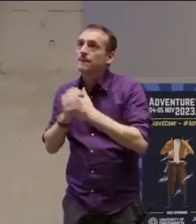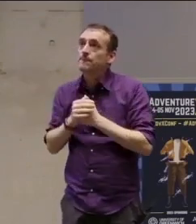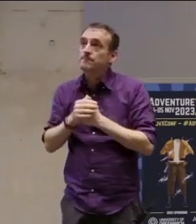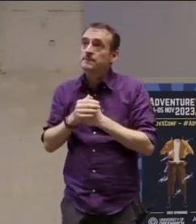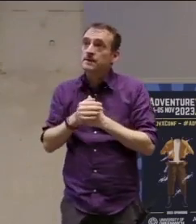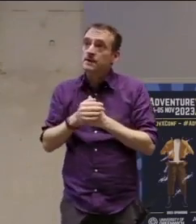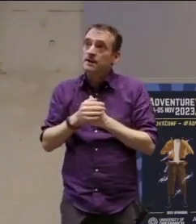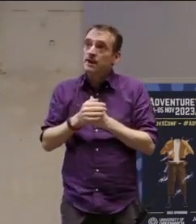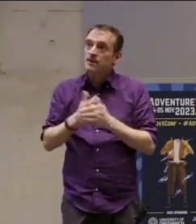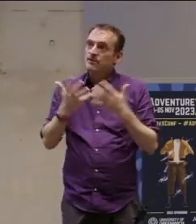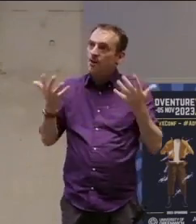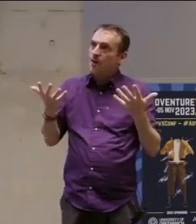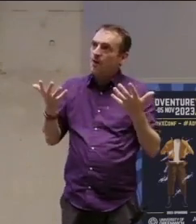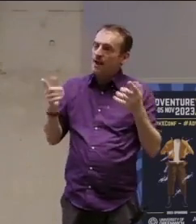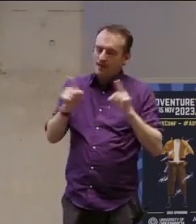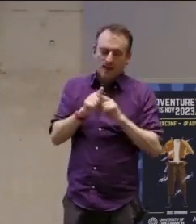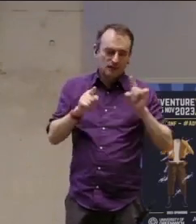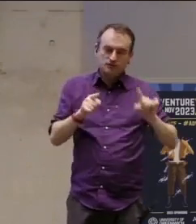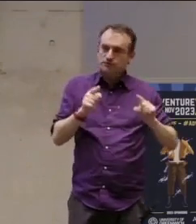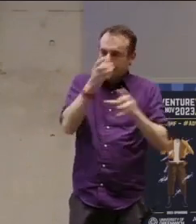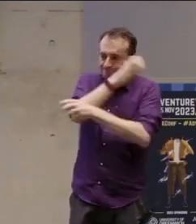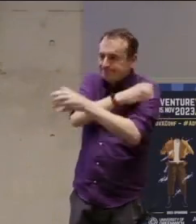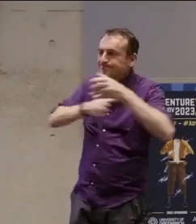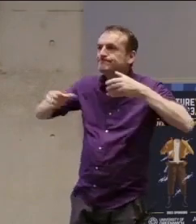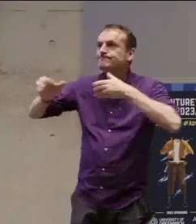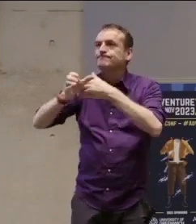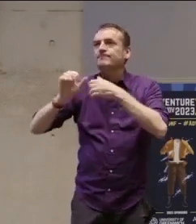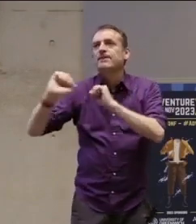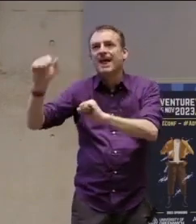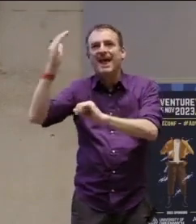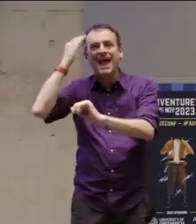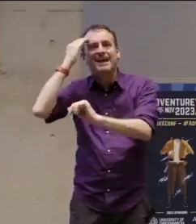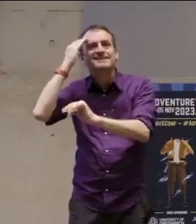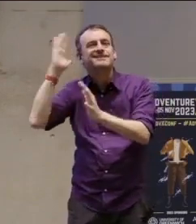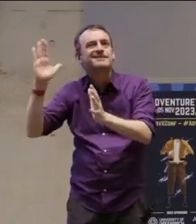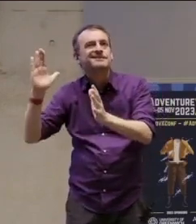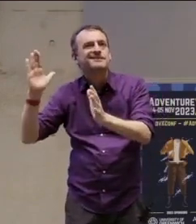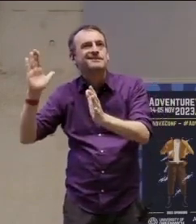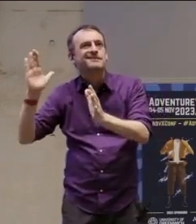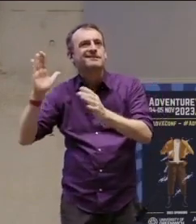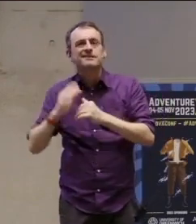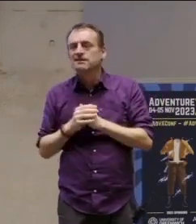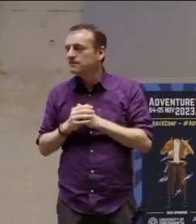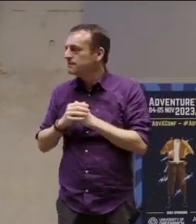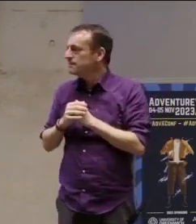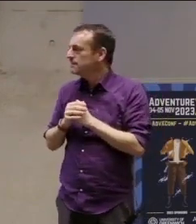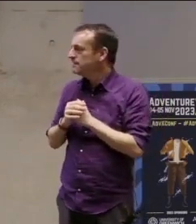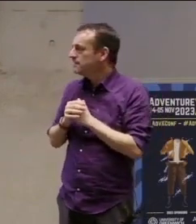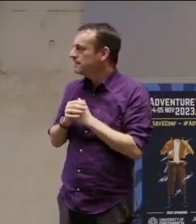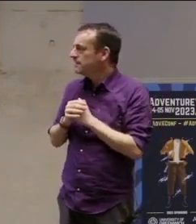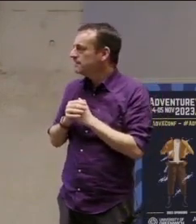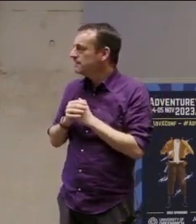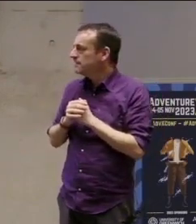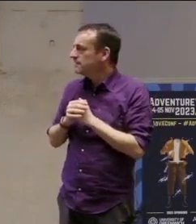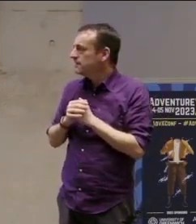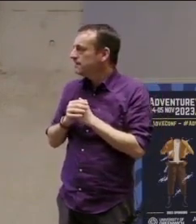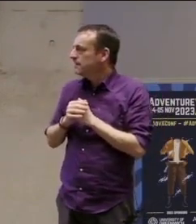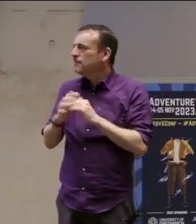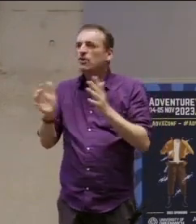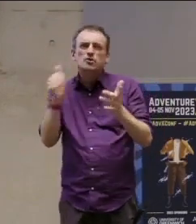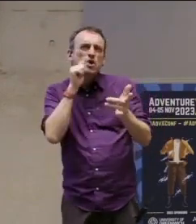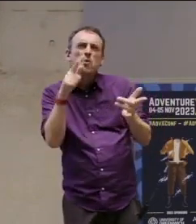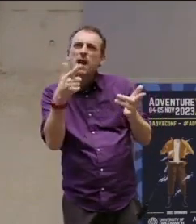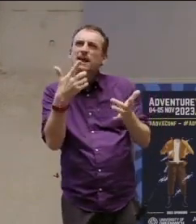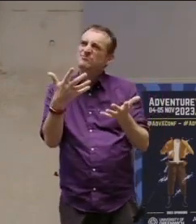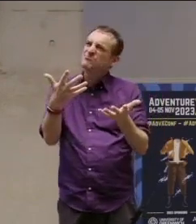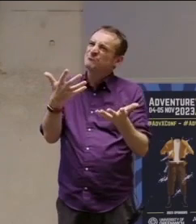can think rationally and make positive decisions. It's kind of like feeding off that. Have you ever heard someone say like, oh, you have bad energy, or you have good energy, or they give